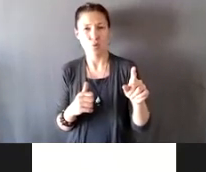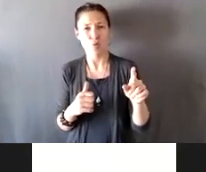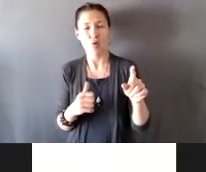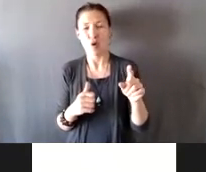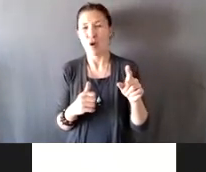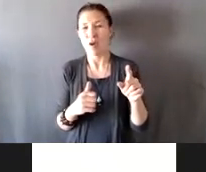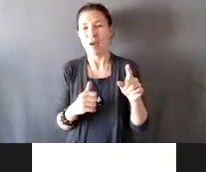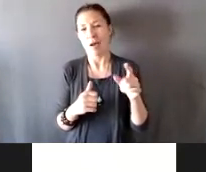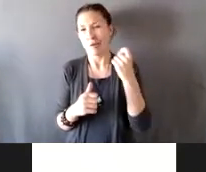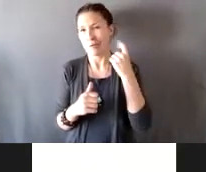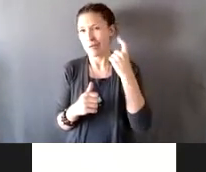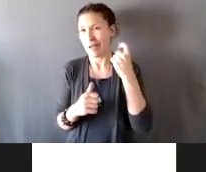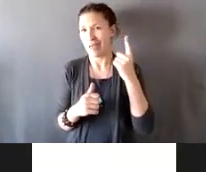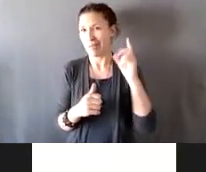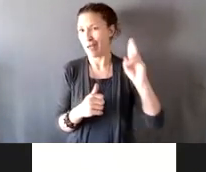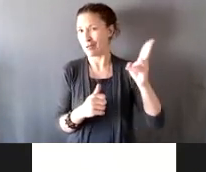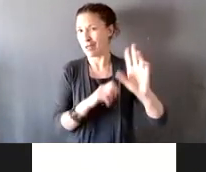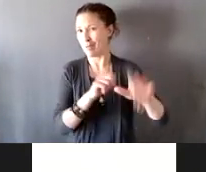history and